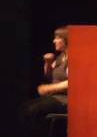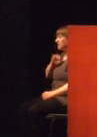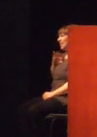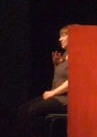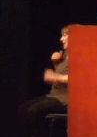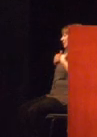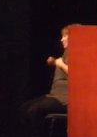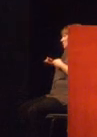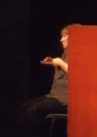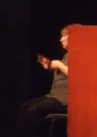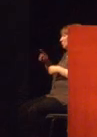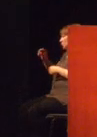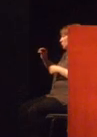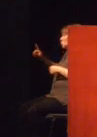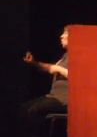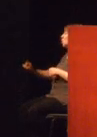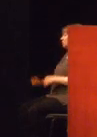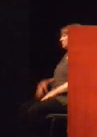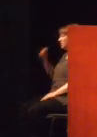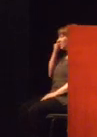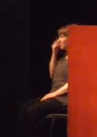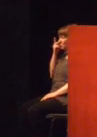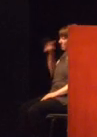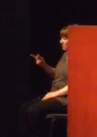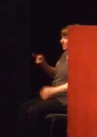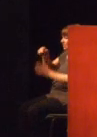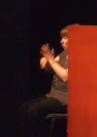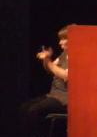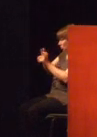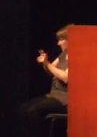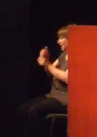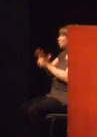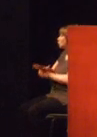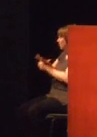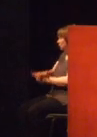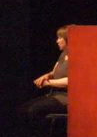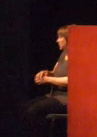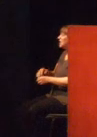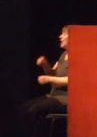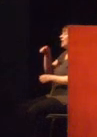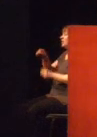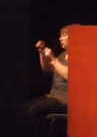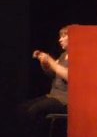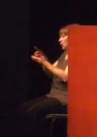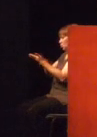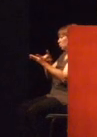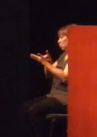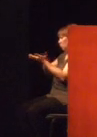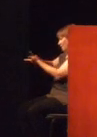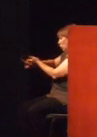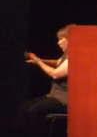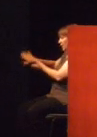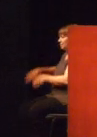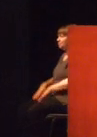key tools on how to work with students who are exhibiting suicide stressors, and to be able to refer them with key resources that are available